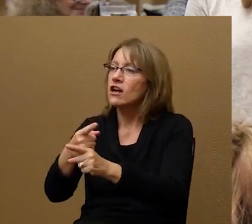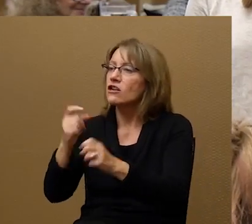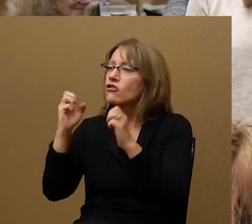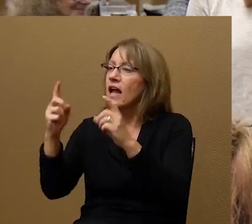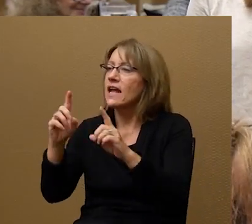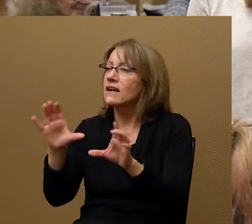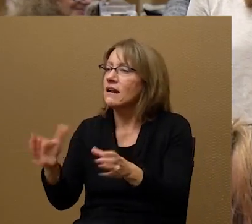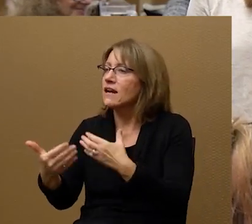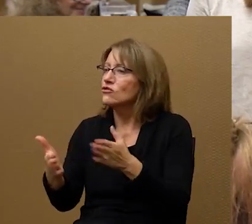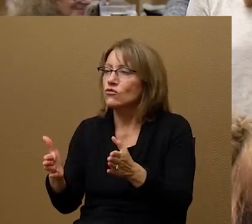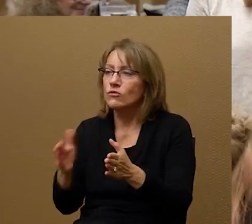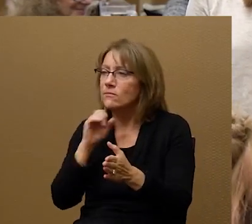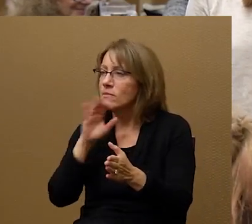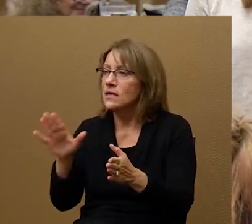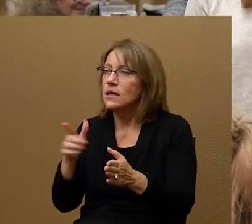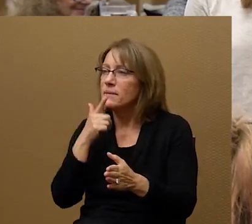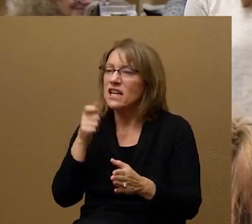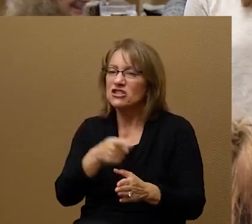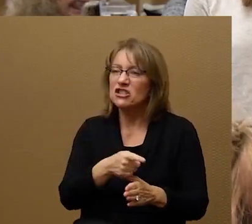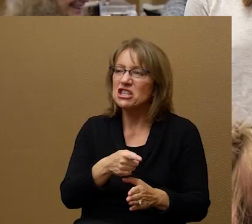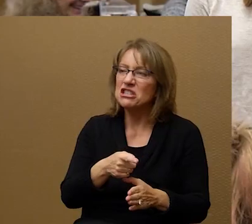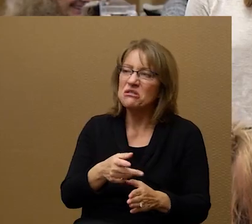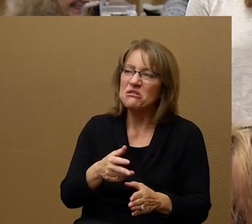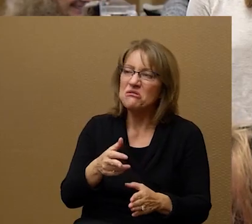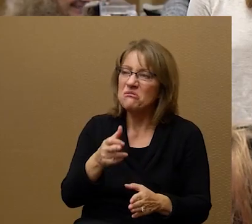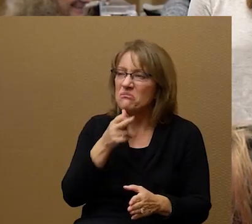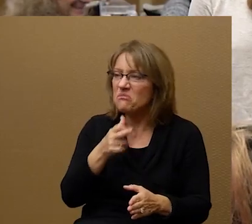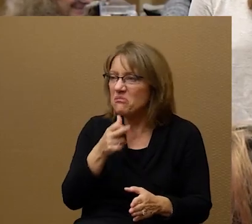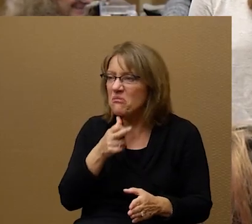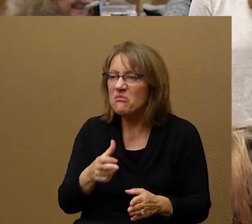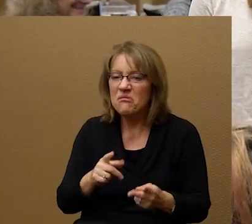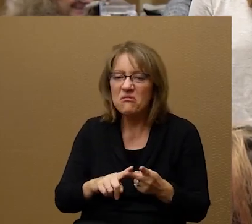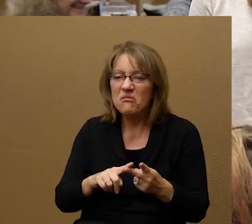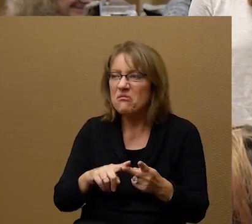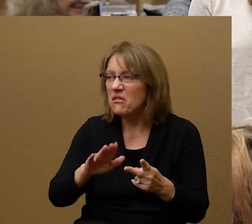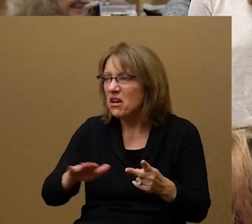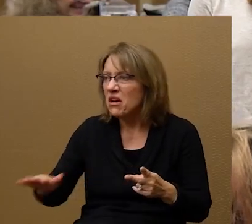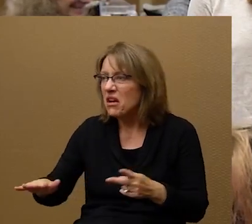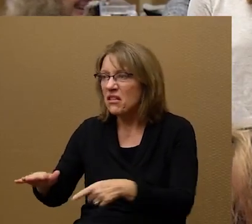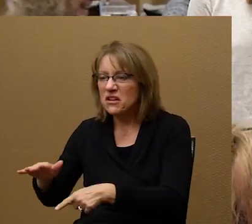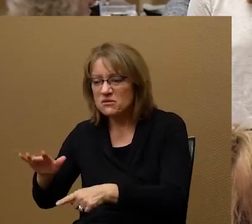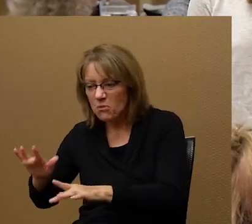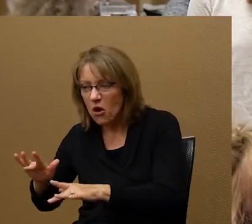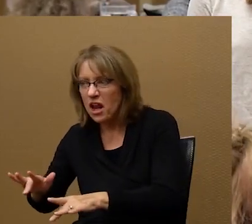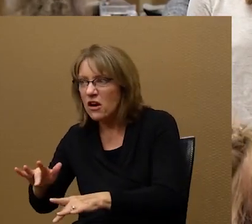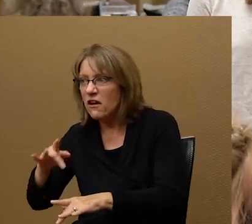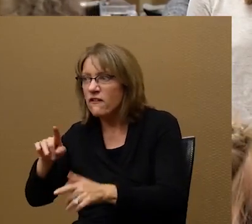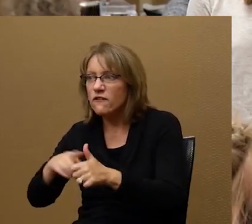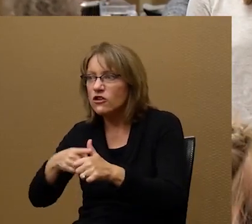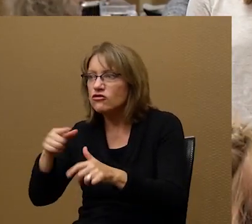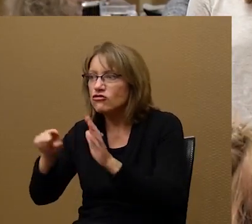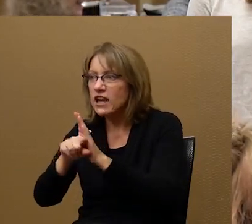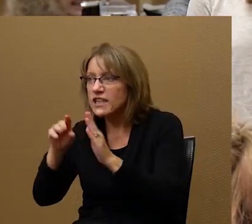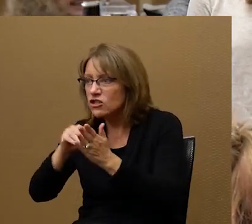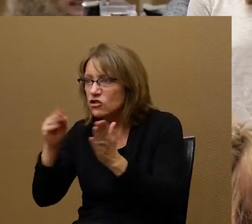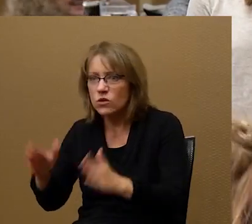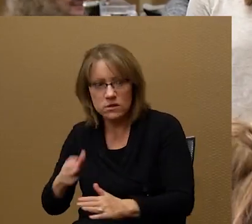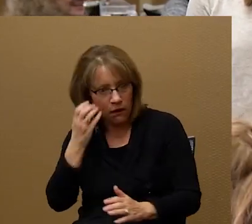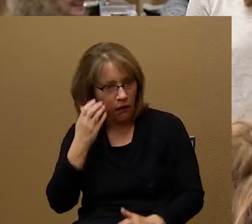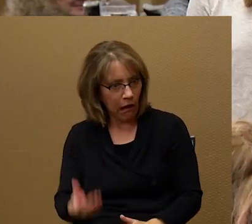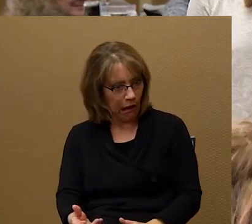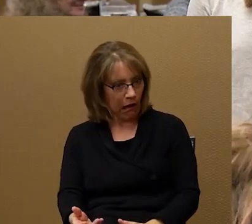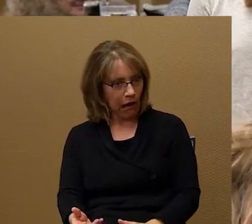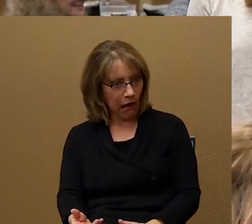because she's MFing, and all of these poor little first grade students, their eyes are about to fall out of their head when